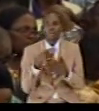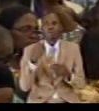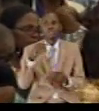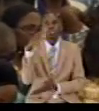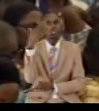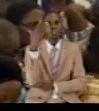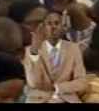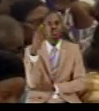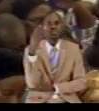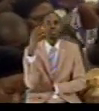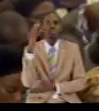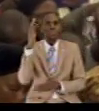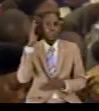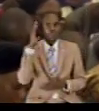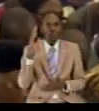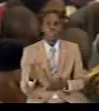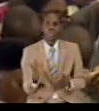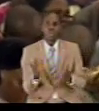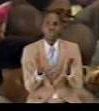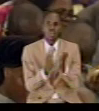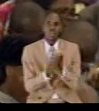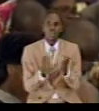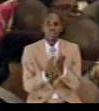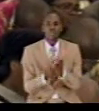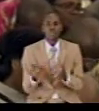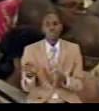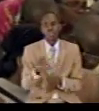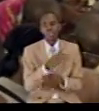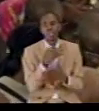shall clap their hands.